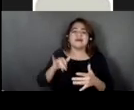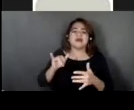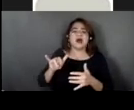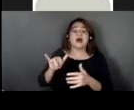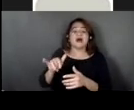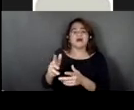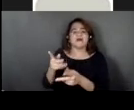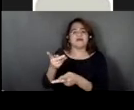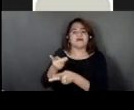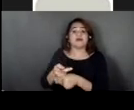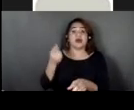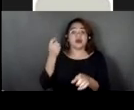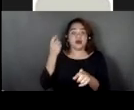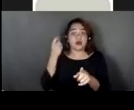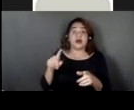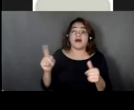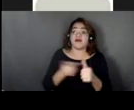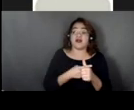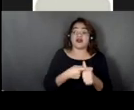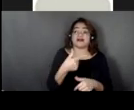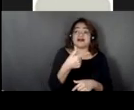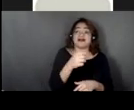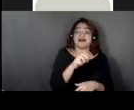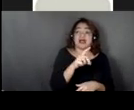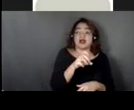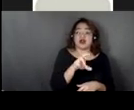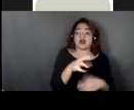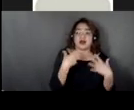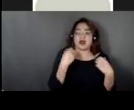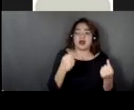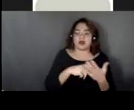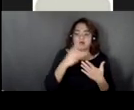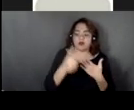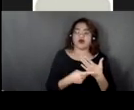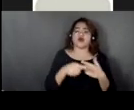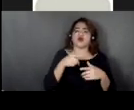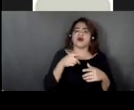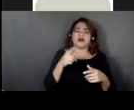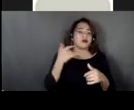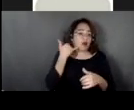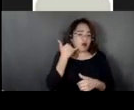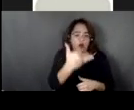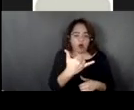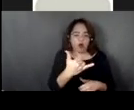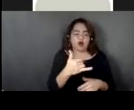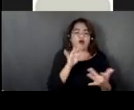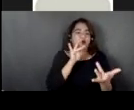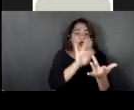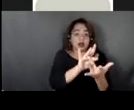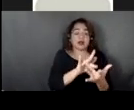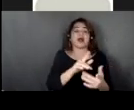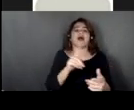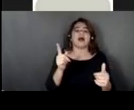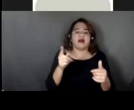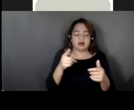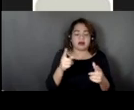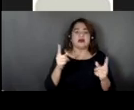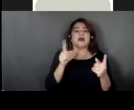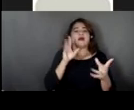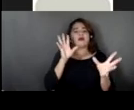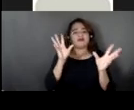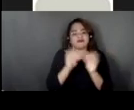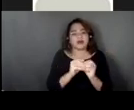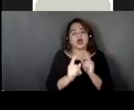our gender health program, they go through an intake with our program manager or intake coordinator.